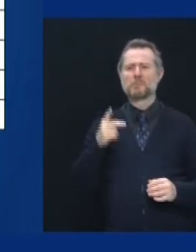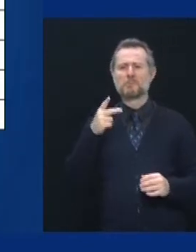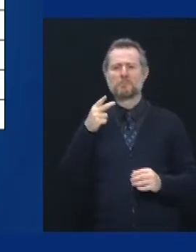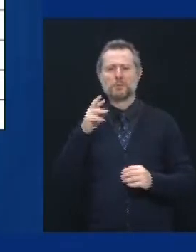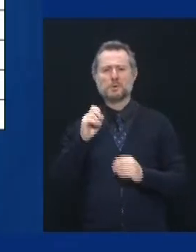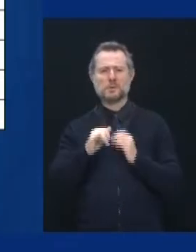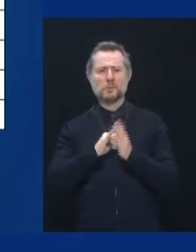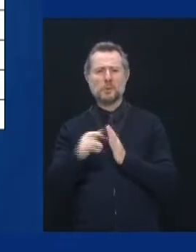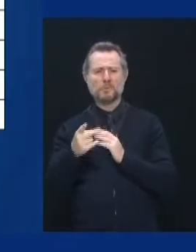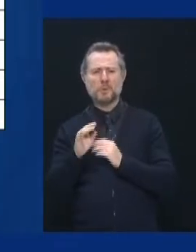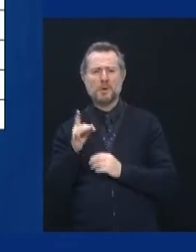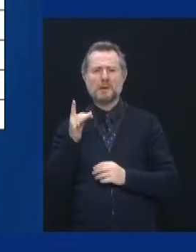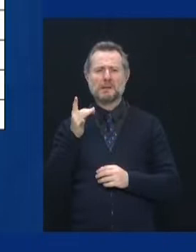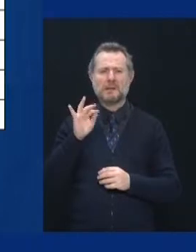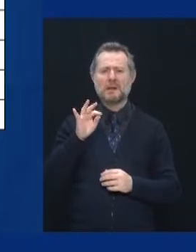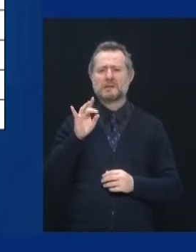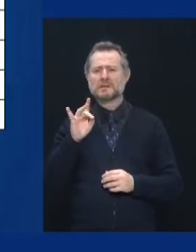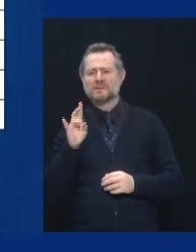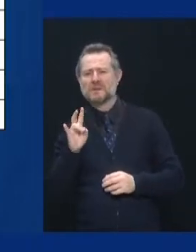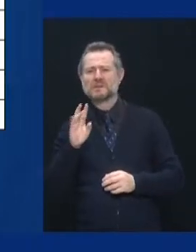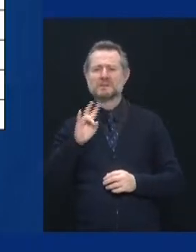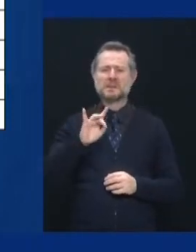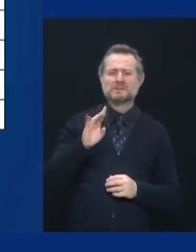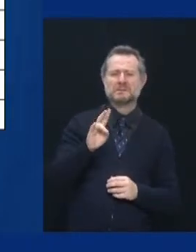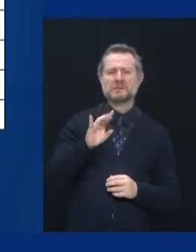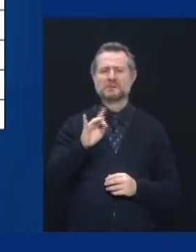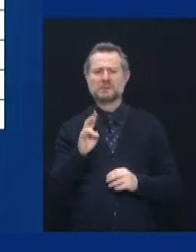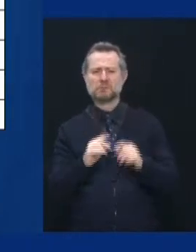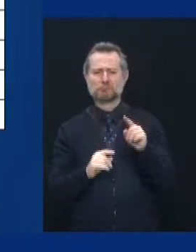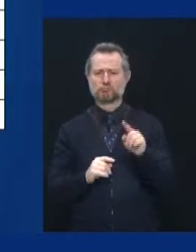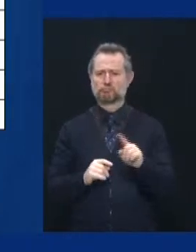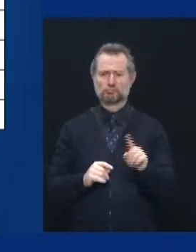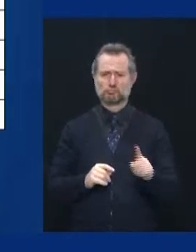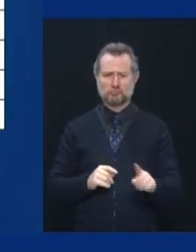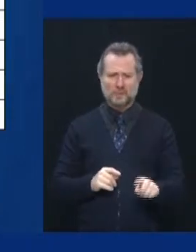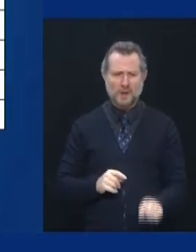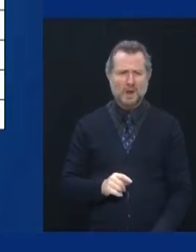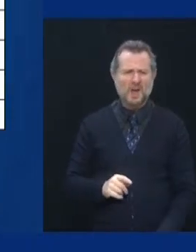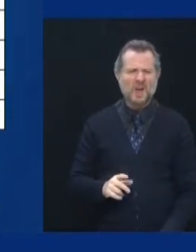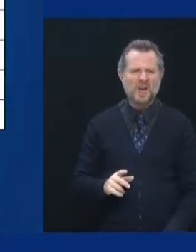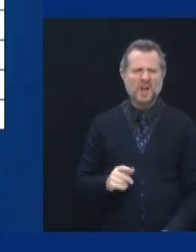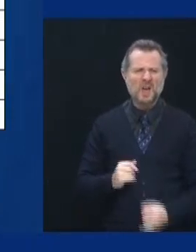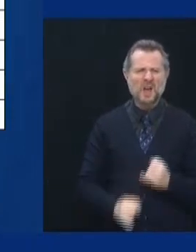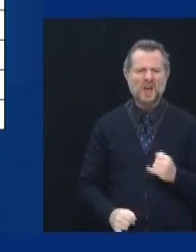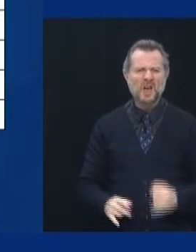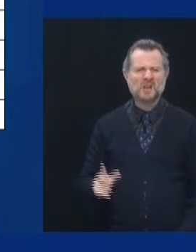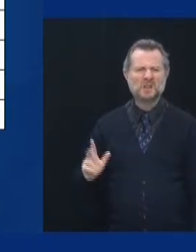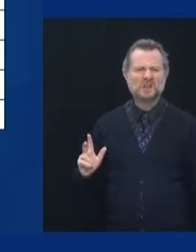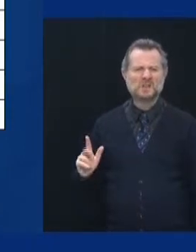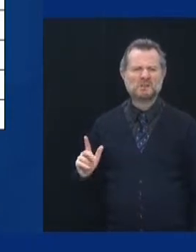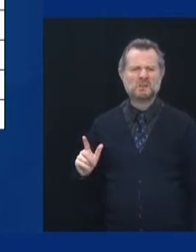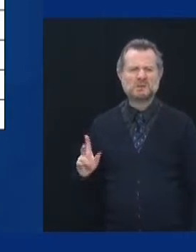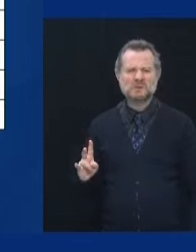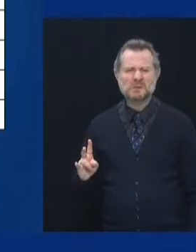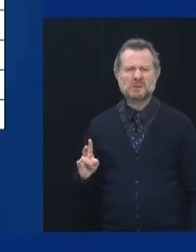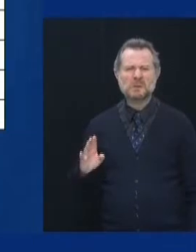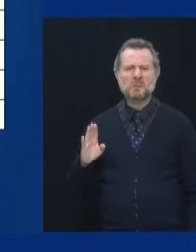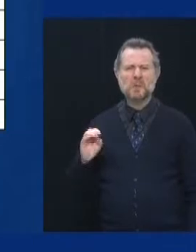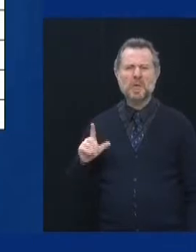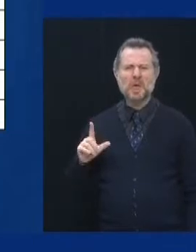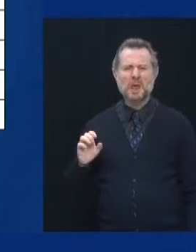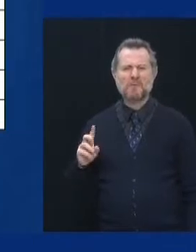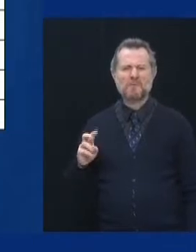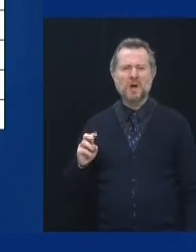89, 87, 86. And then you go to 23, 27, 29 at Bellevue, 35 at